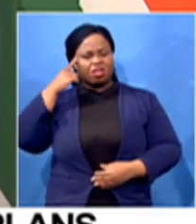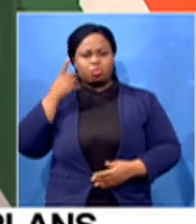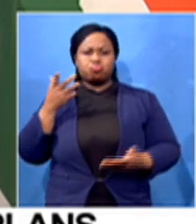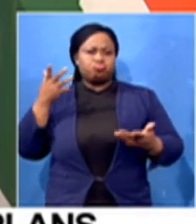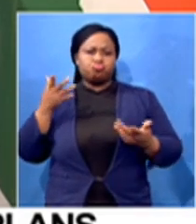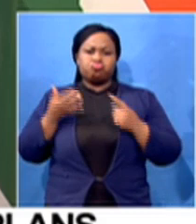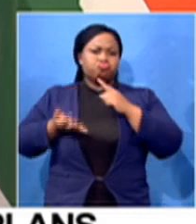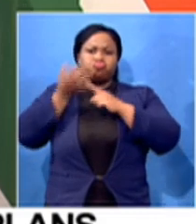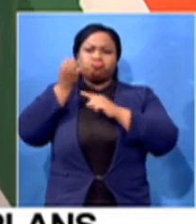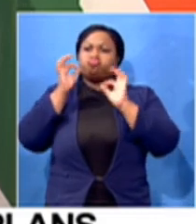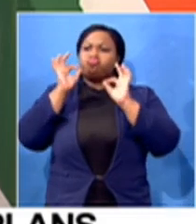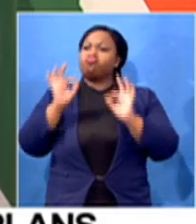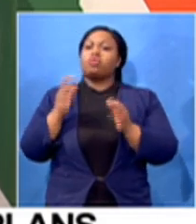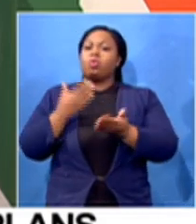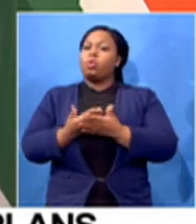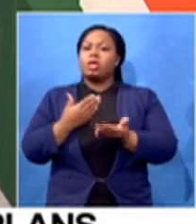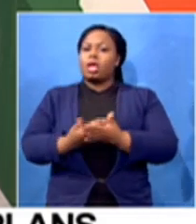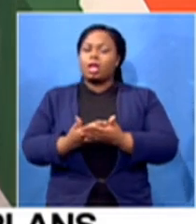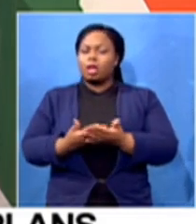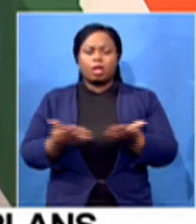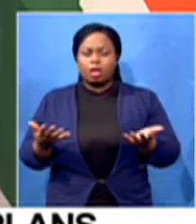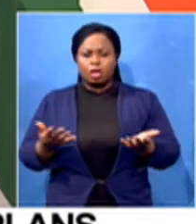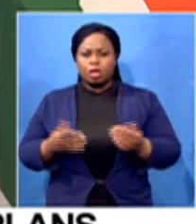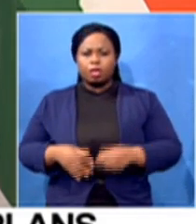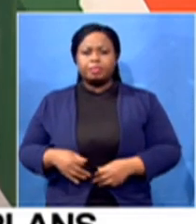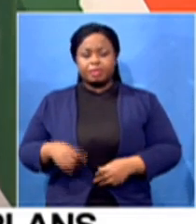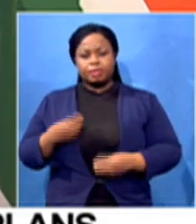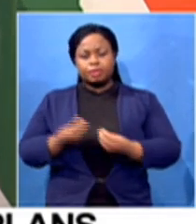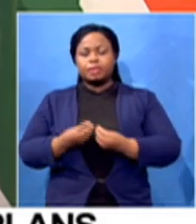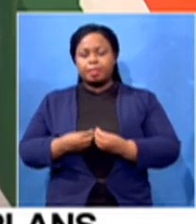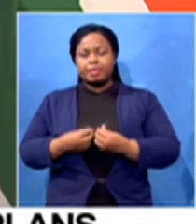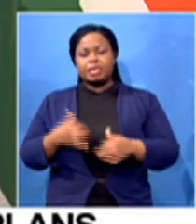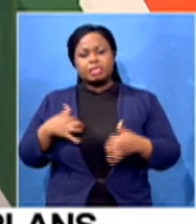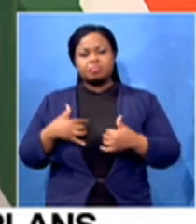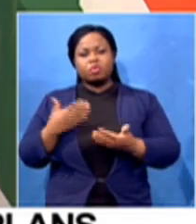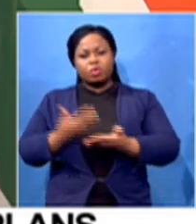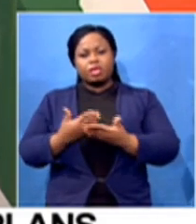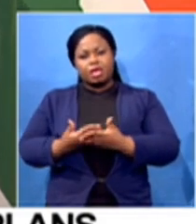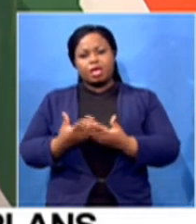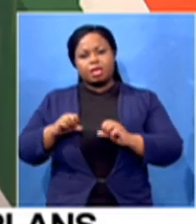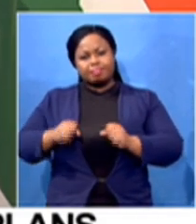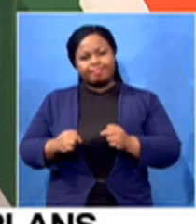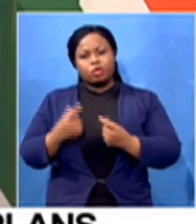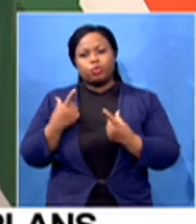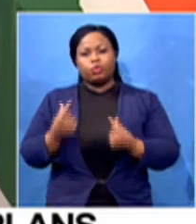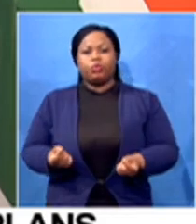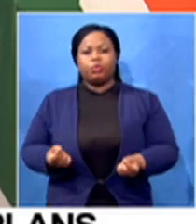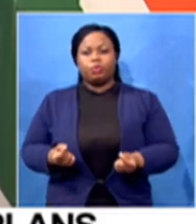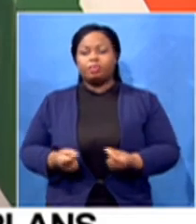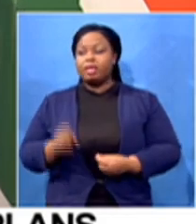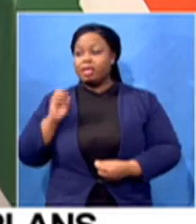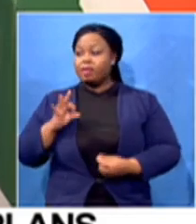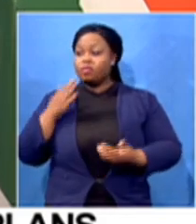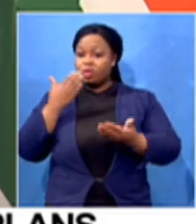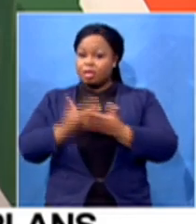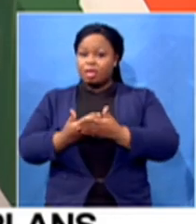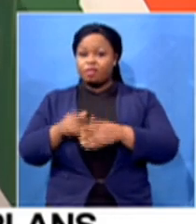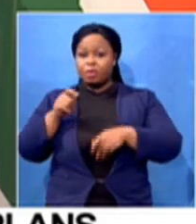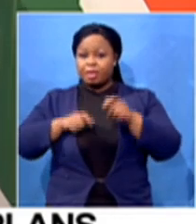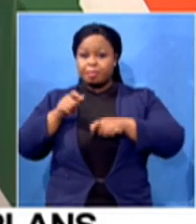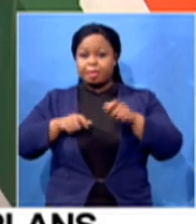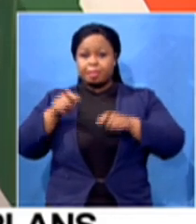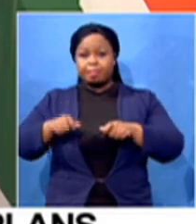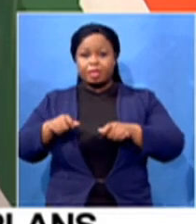think it is something that we will look forward to enabling. And if we can get the movement of people between the